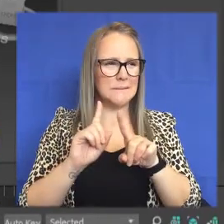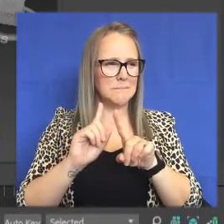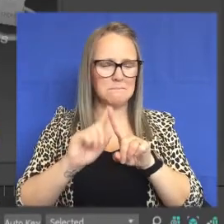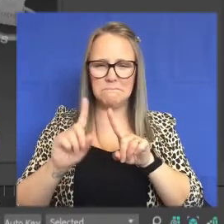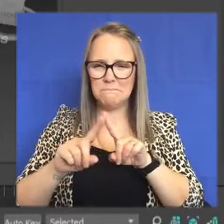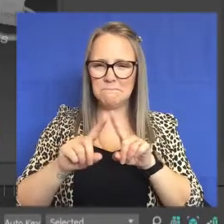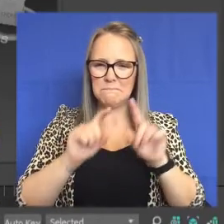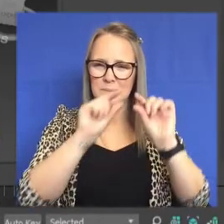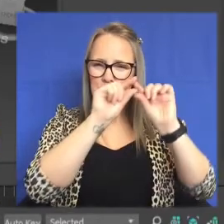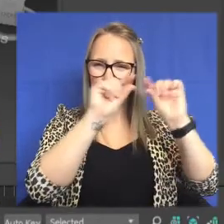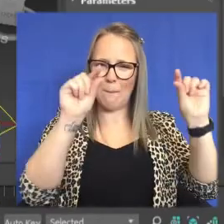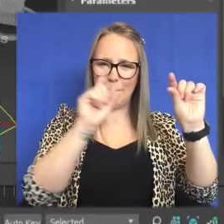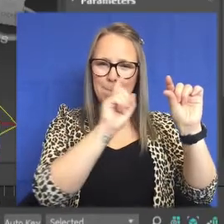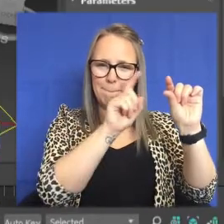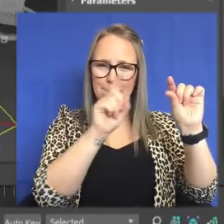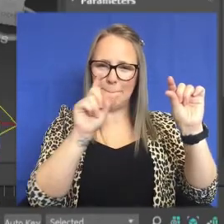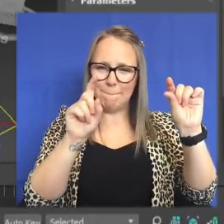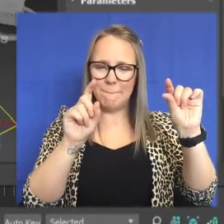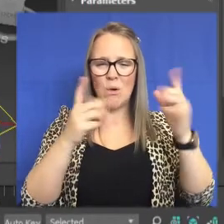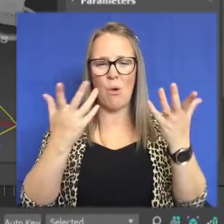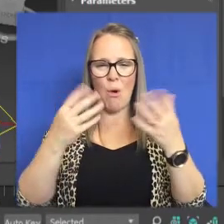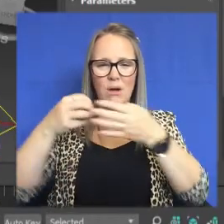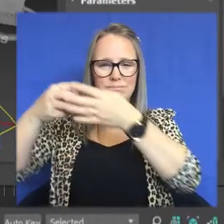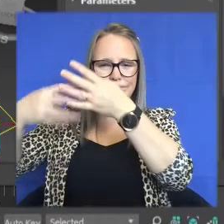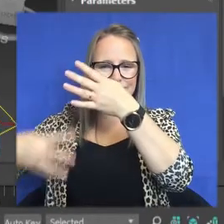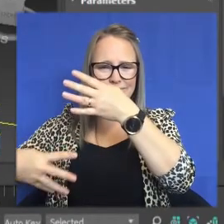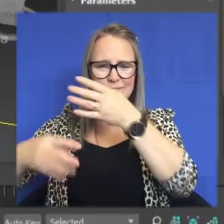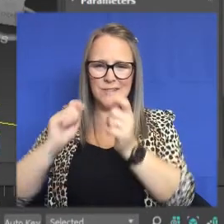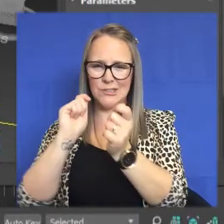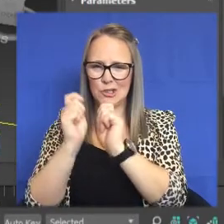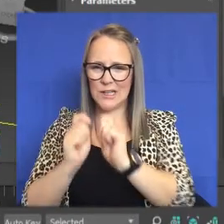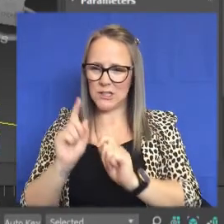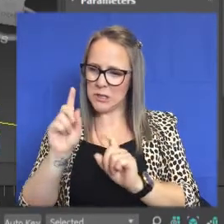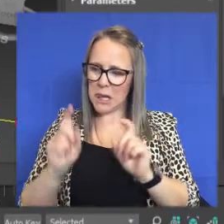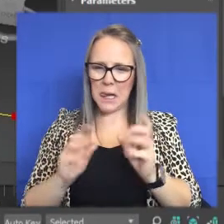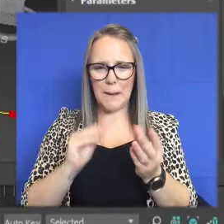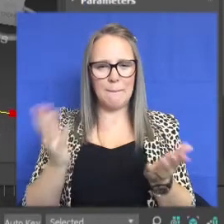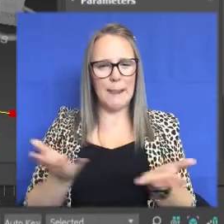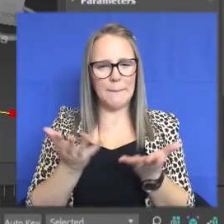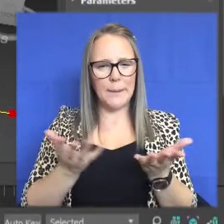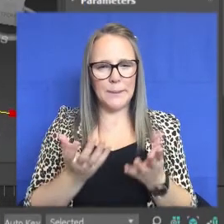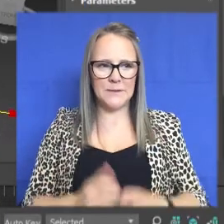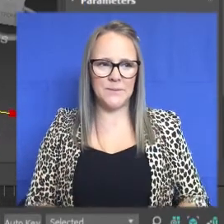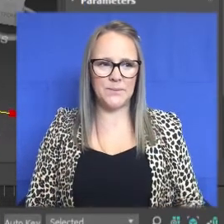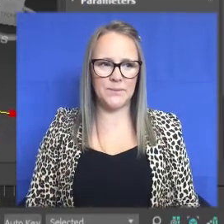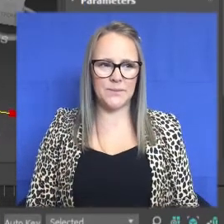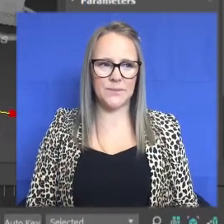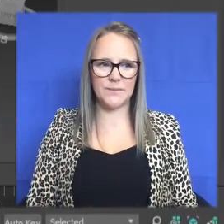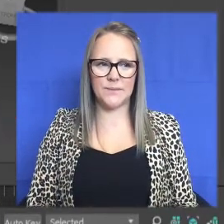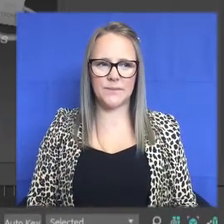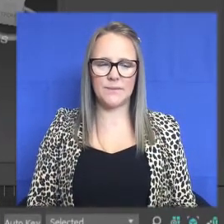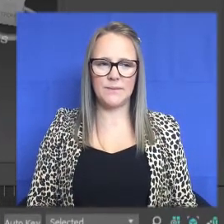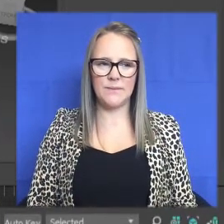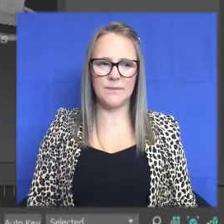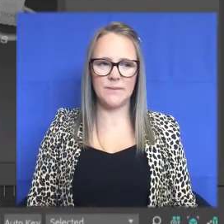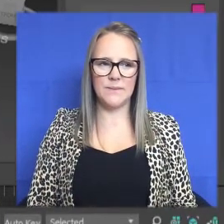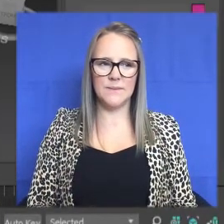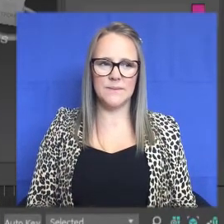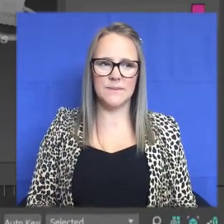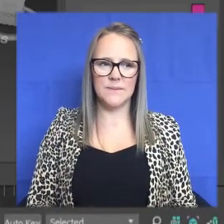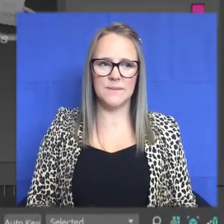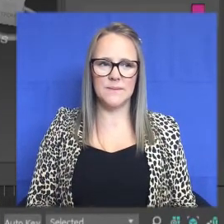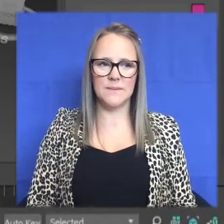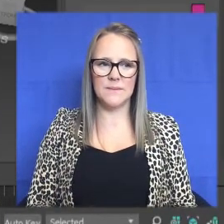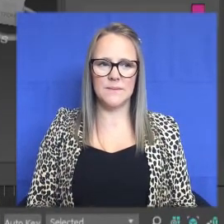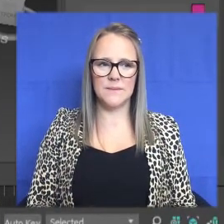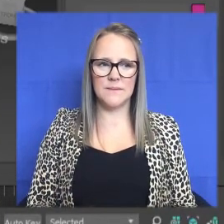settings. What I'll do there is I'll just move that up a little more. You can, if you wish,